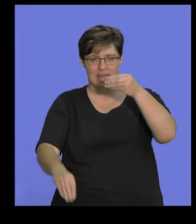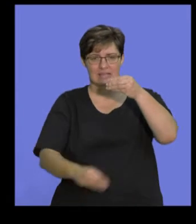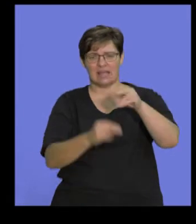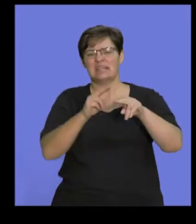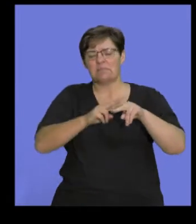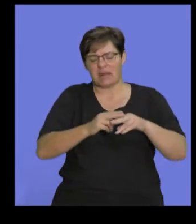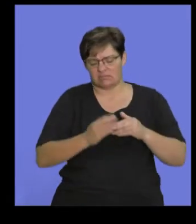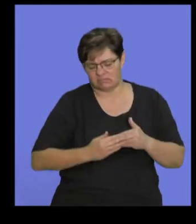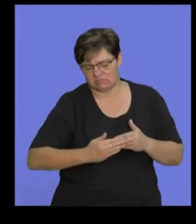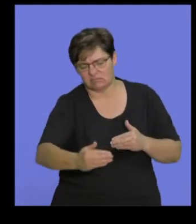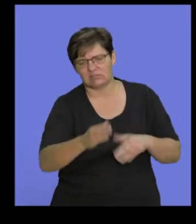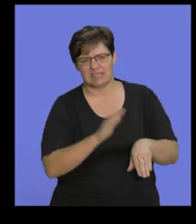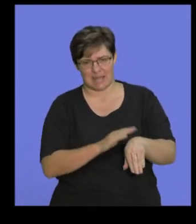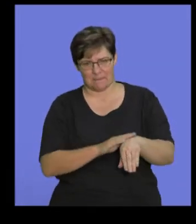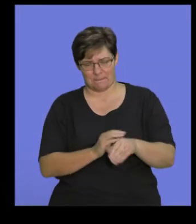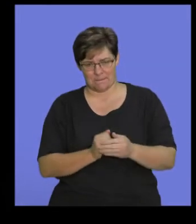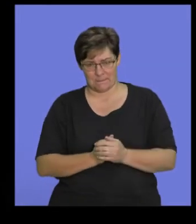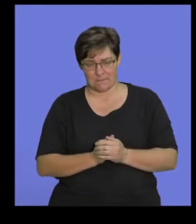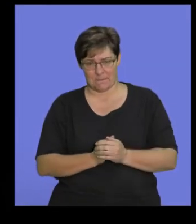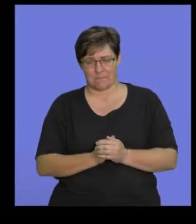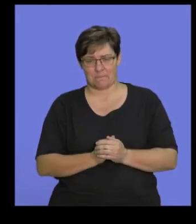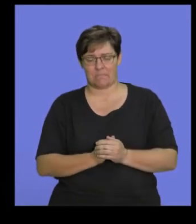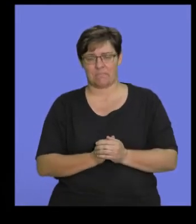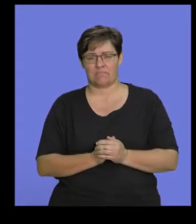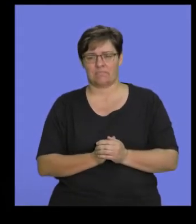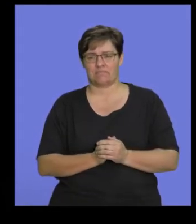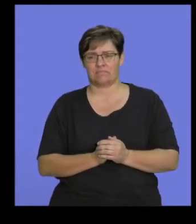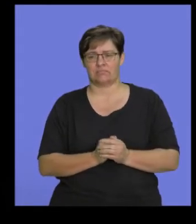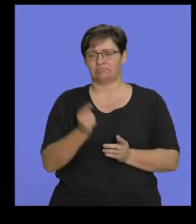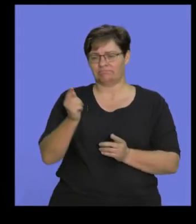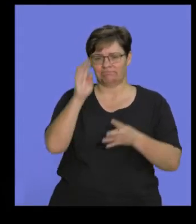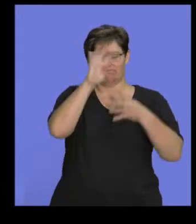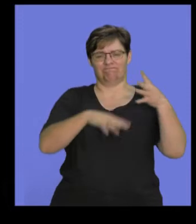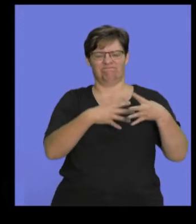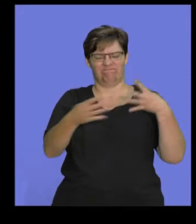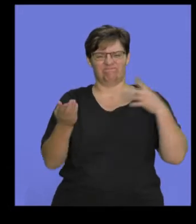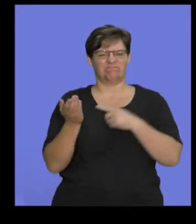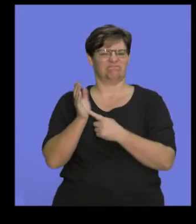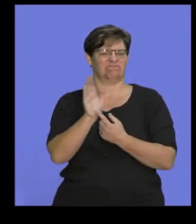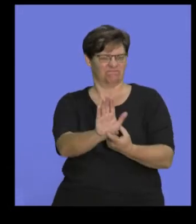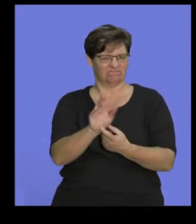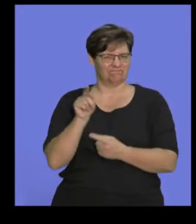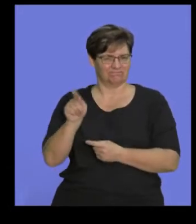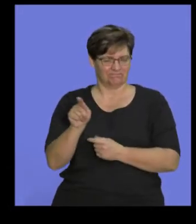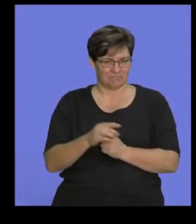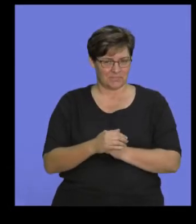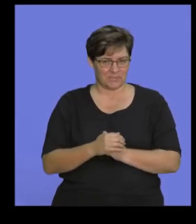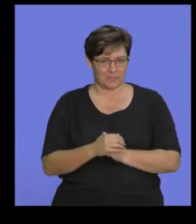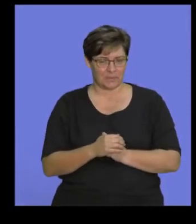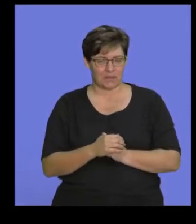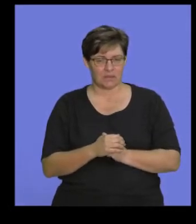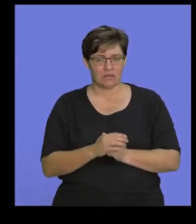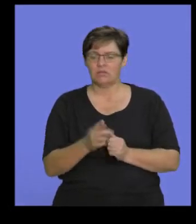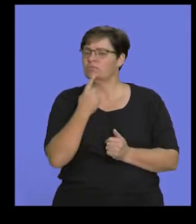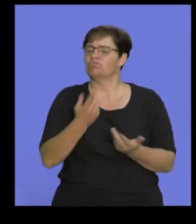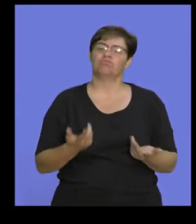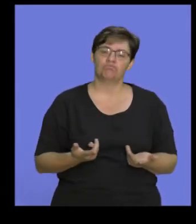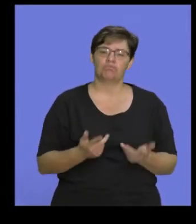your investment or your savings. And this is normally shown with this table. So remember, if you